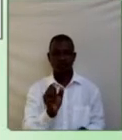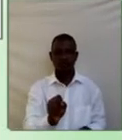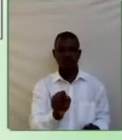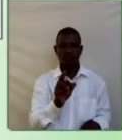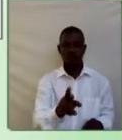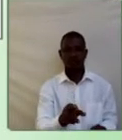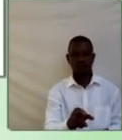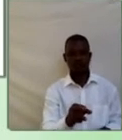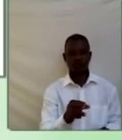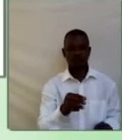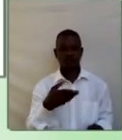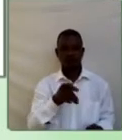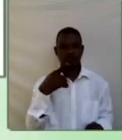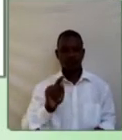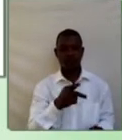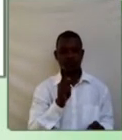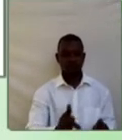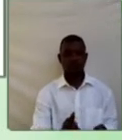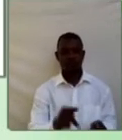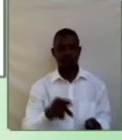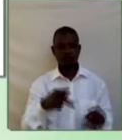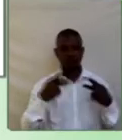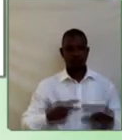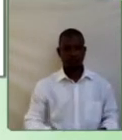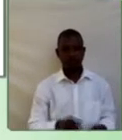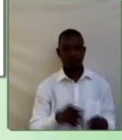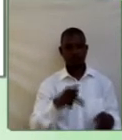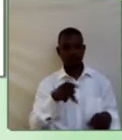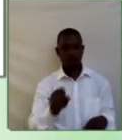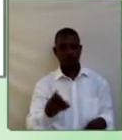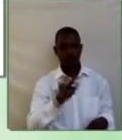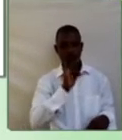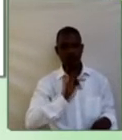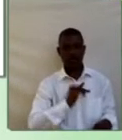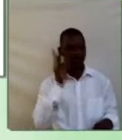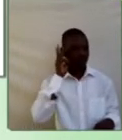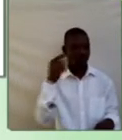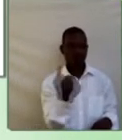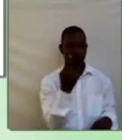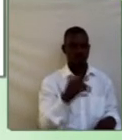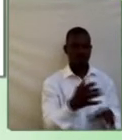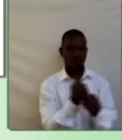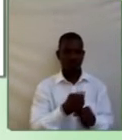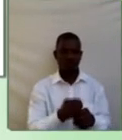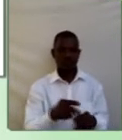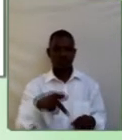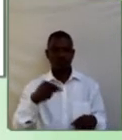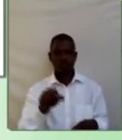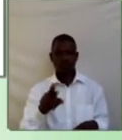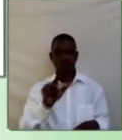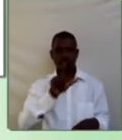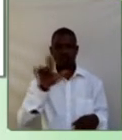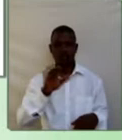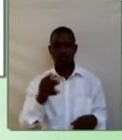theirs. The first person personal pronoun, I, we always take a plural verb,